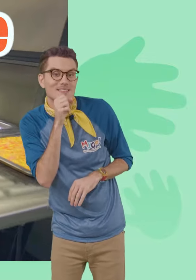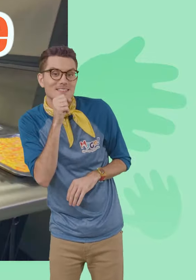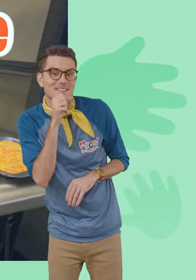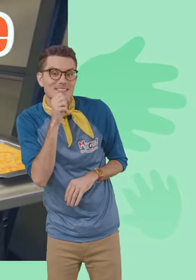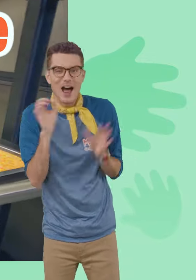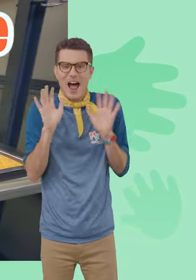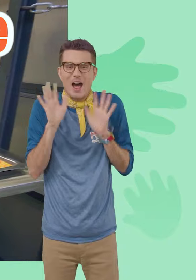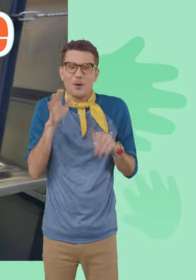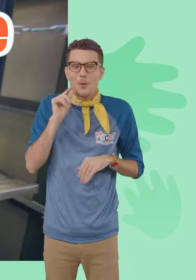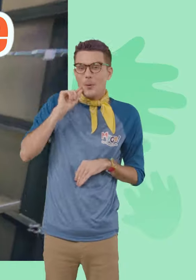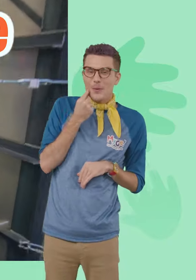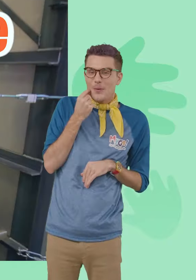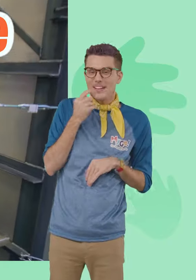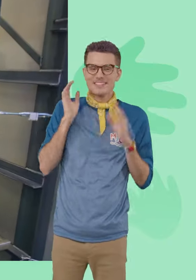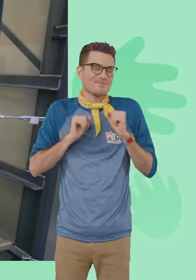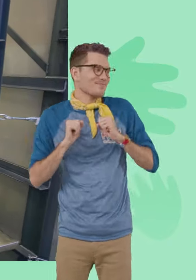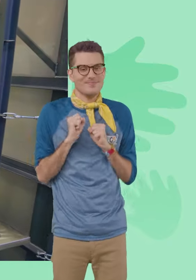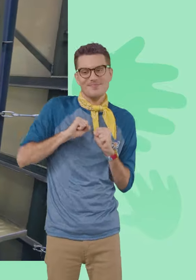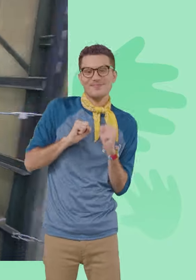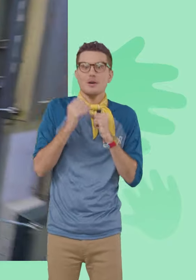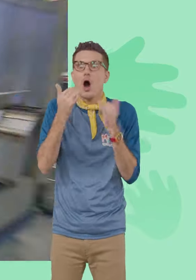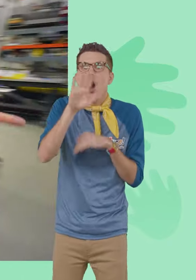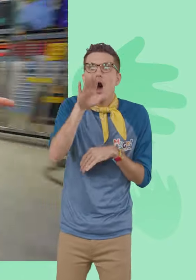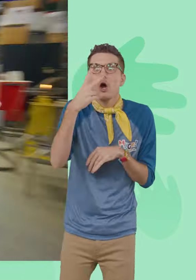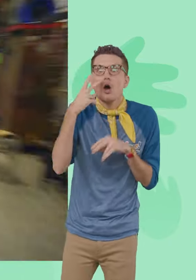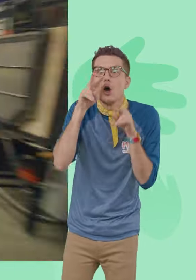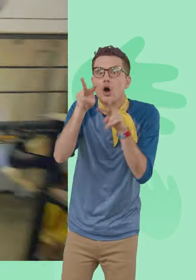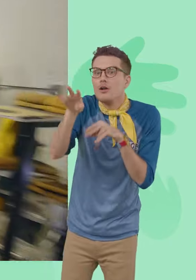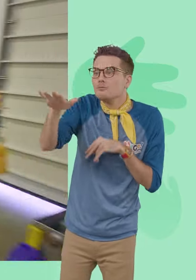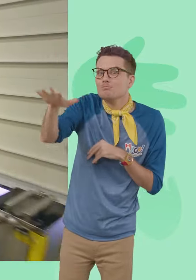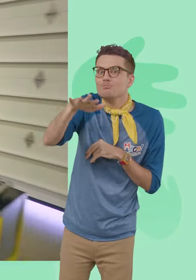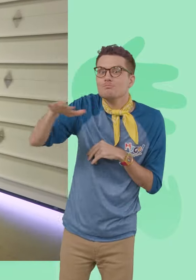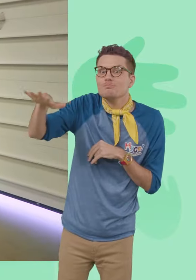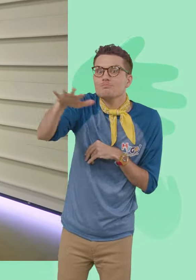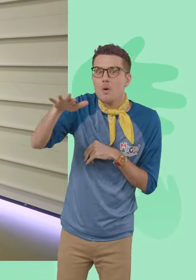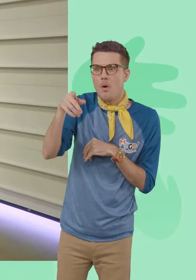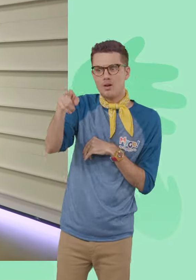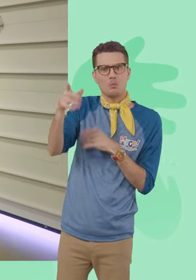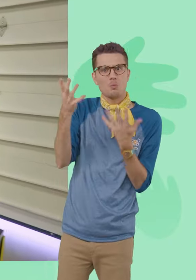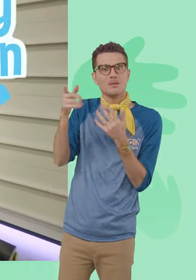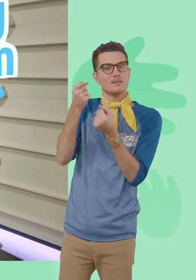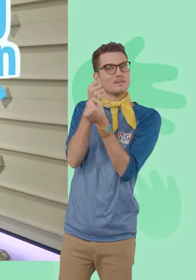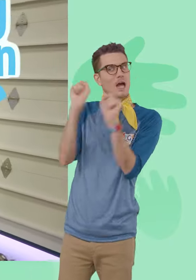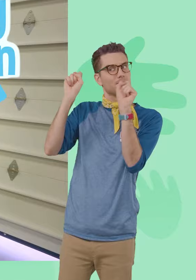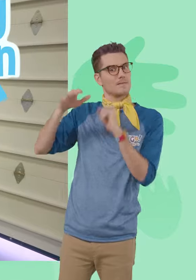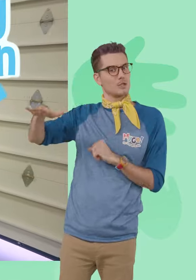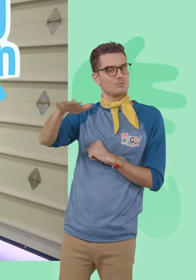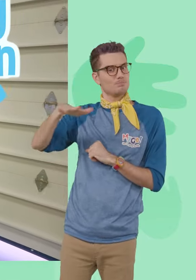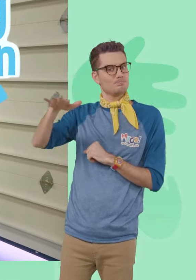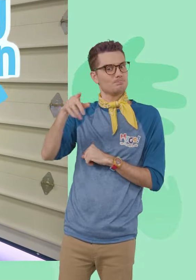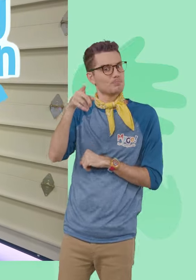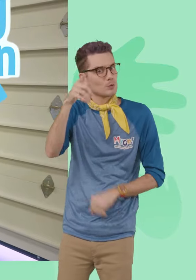orange. That is so cool. Whoa, look at this station. This looks like the safety